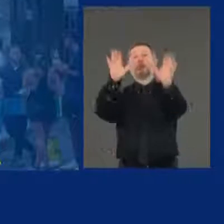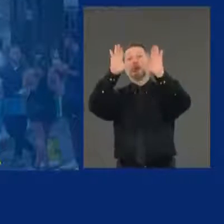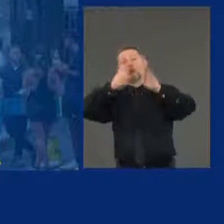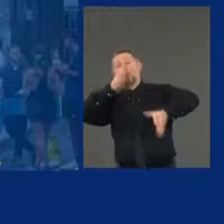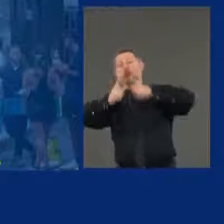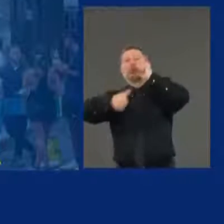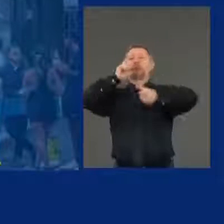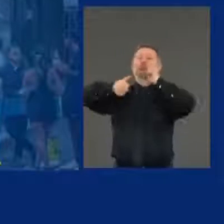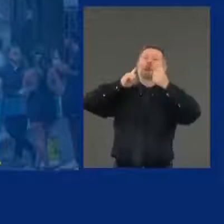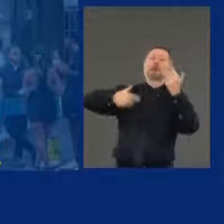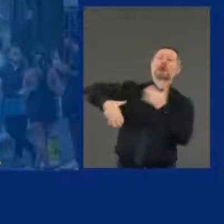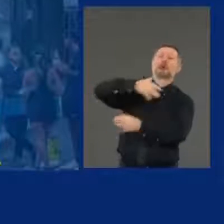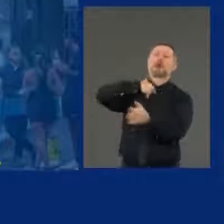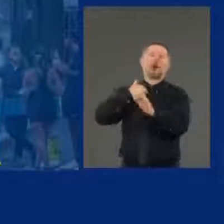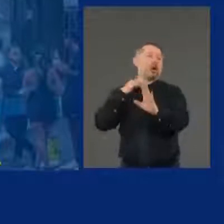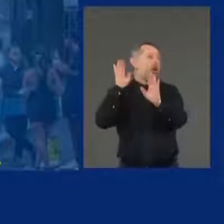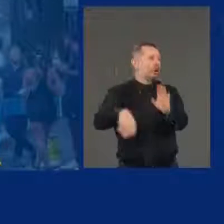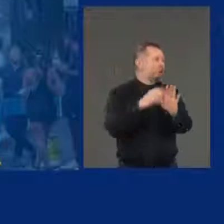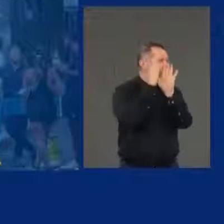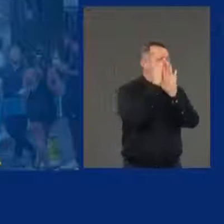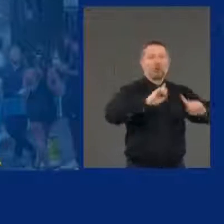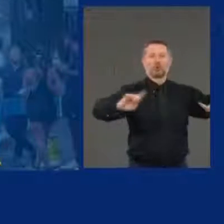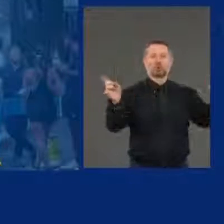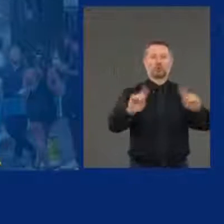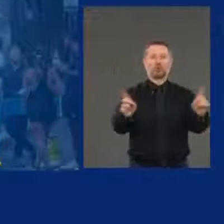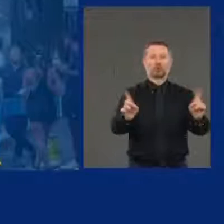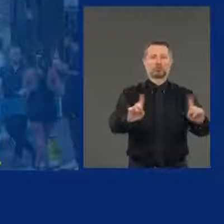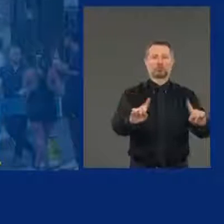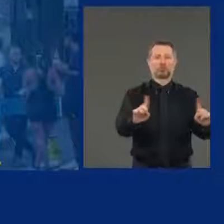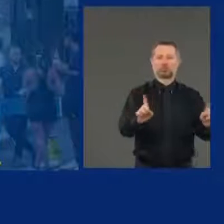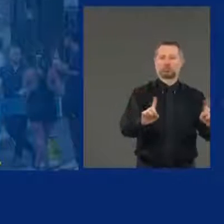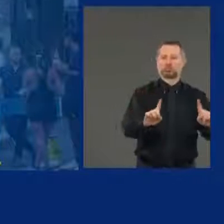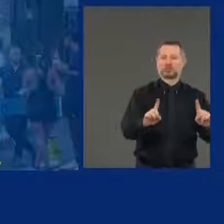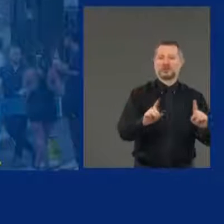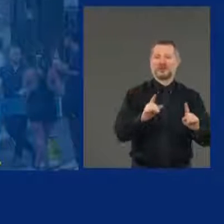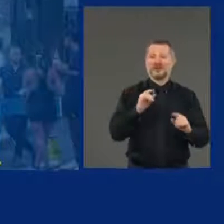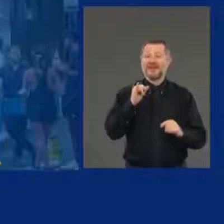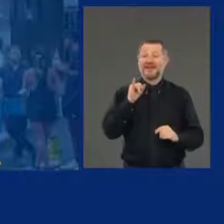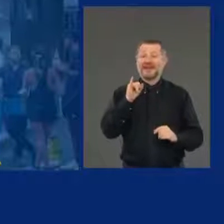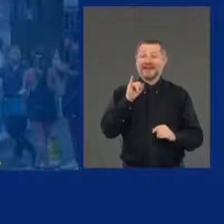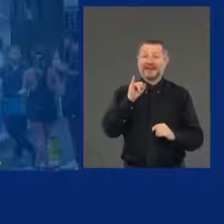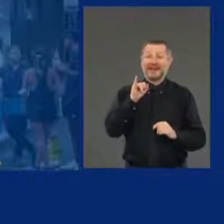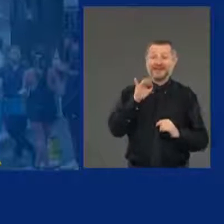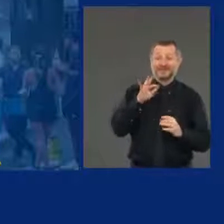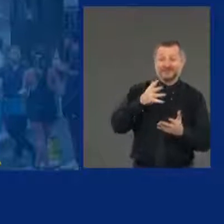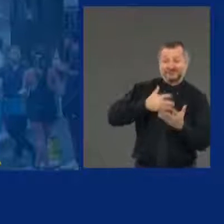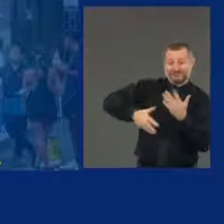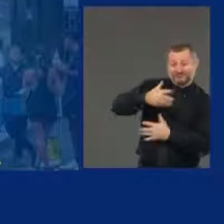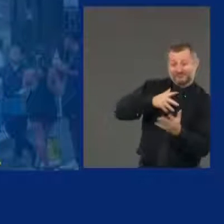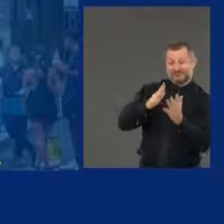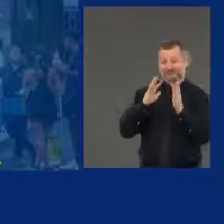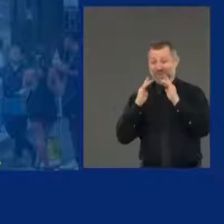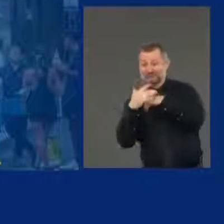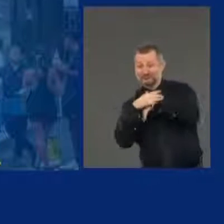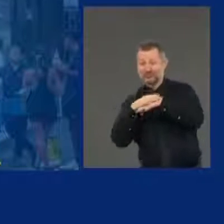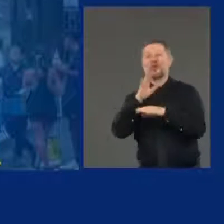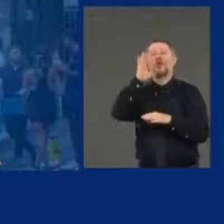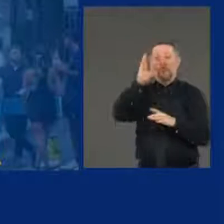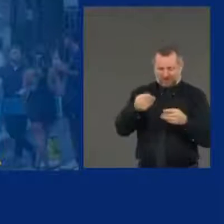know have a high likelihood of causing an increase in the spread of the virus.